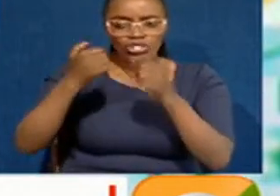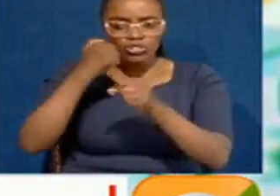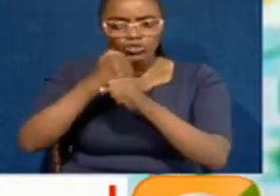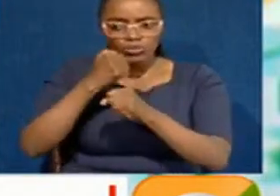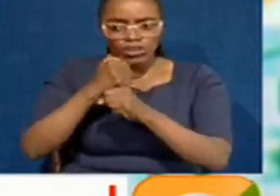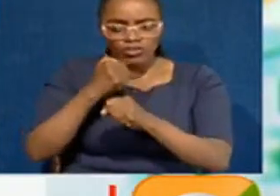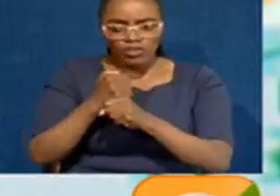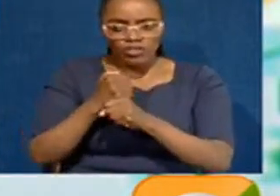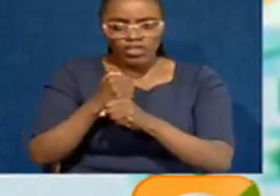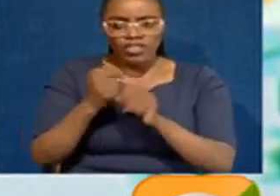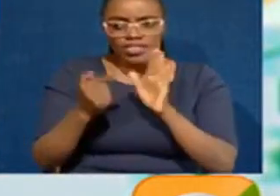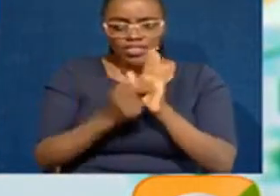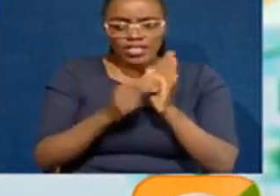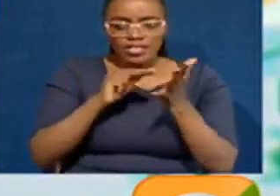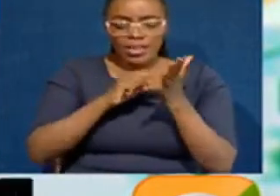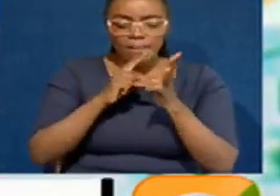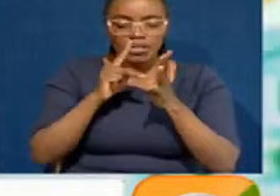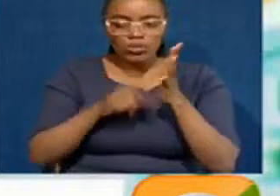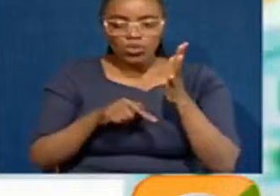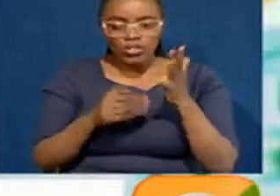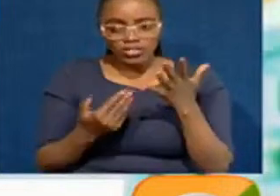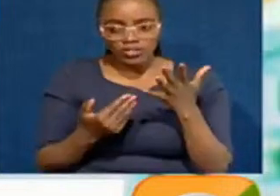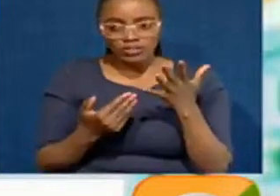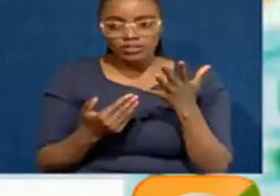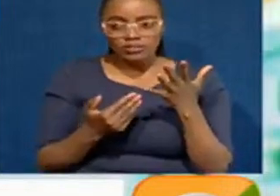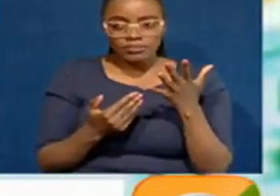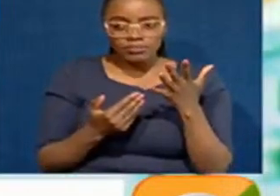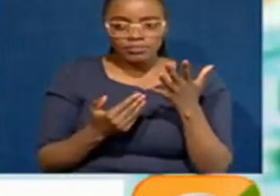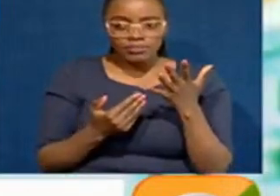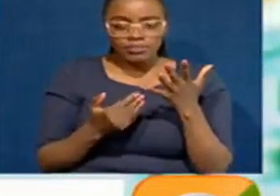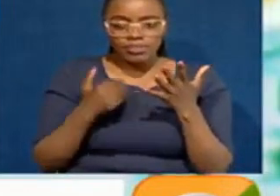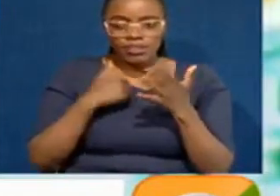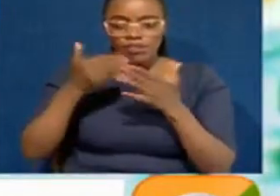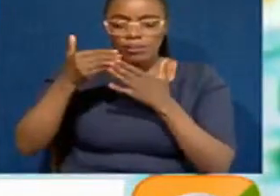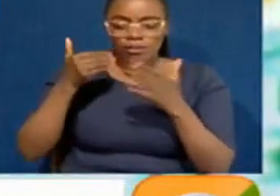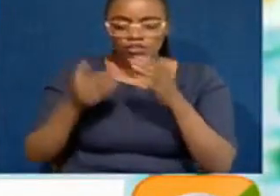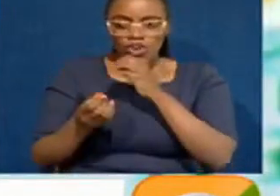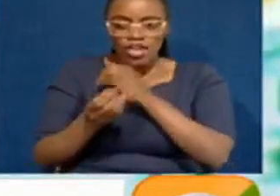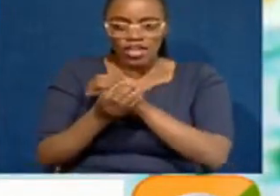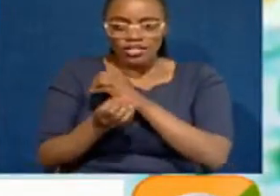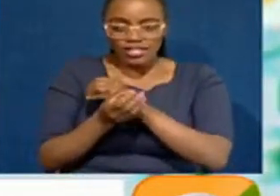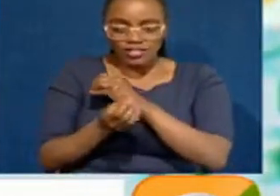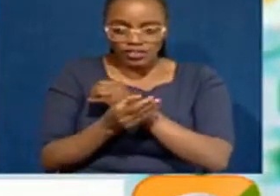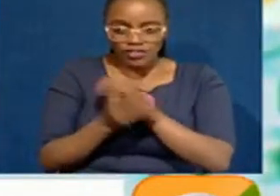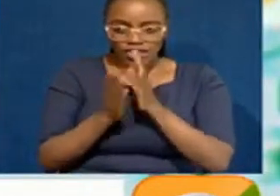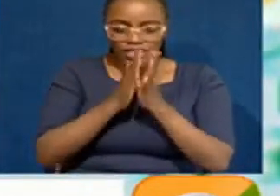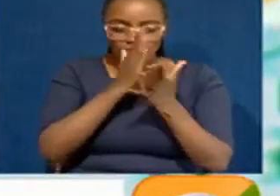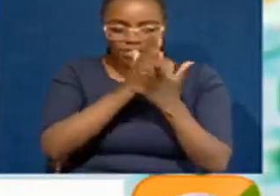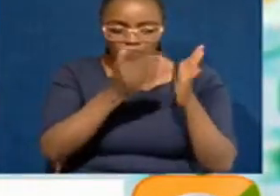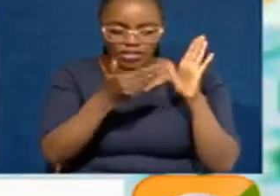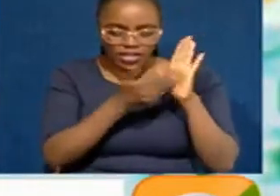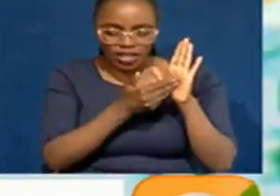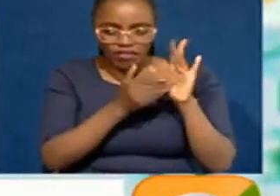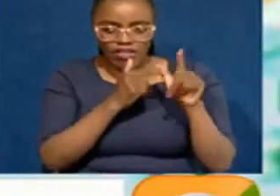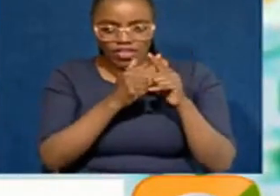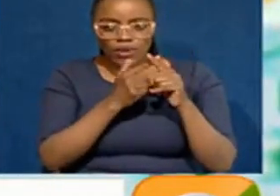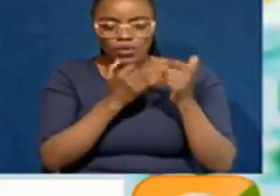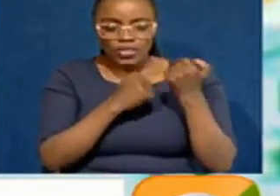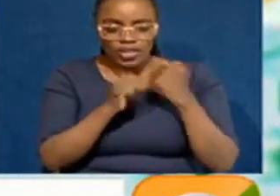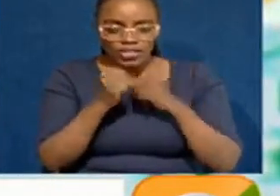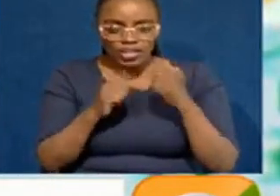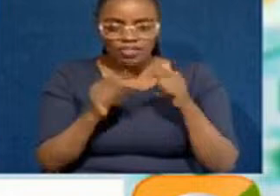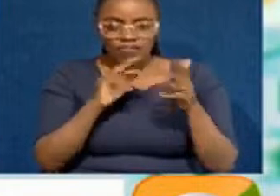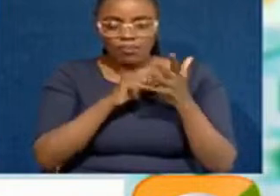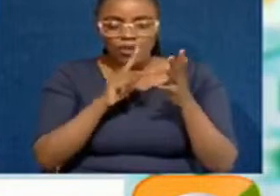what anticipatory actions means is basically a predefined thresholds. Okay, when something reaches here, you take action. Okay. Okay,